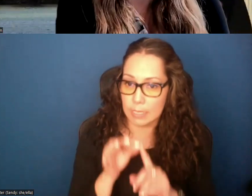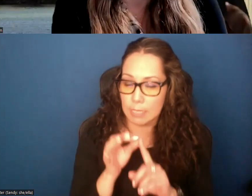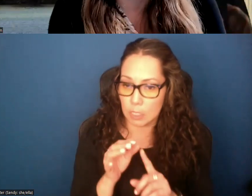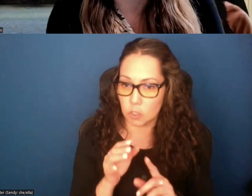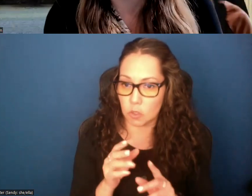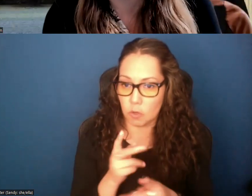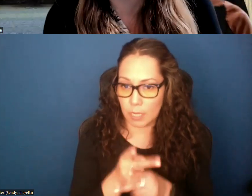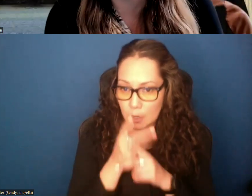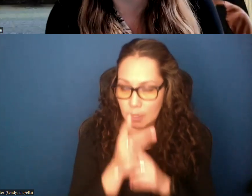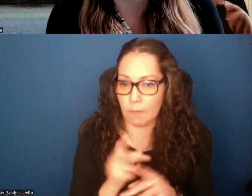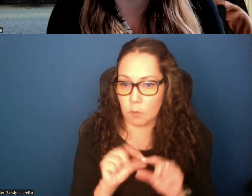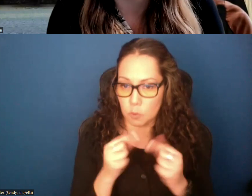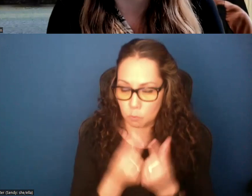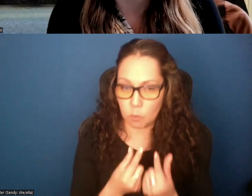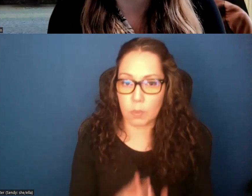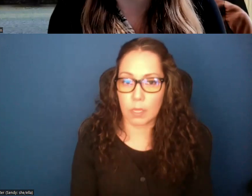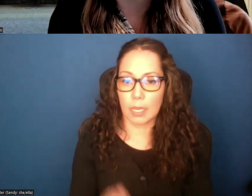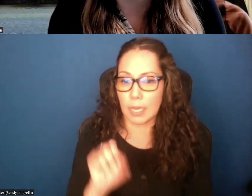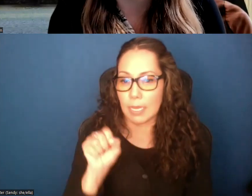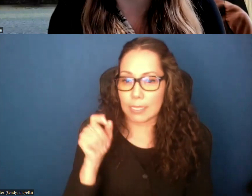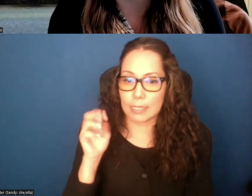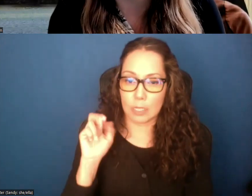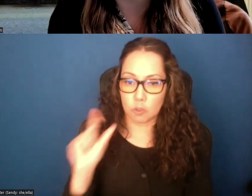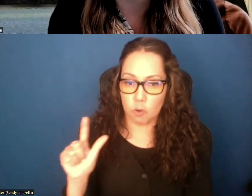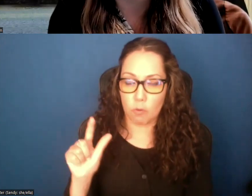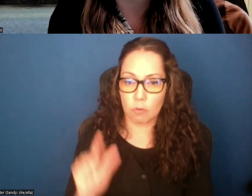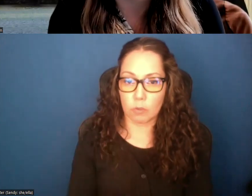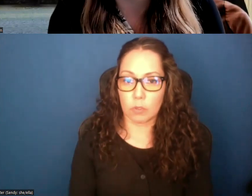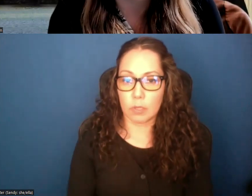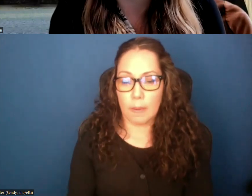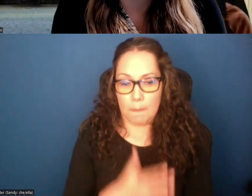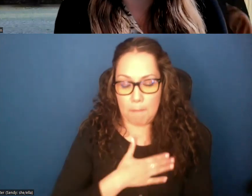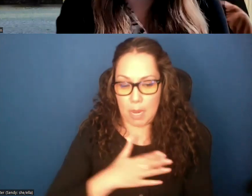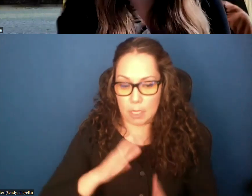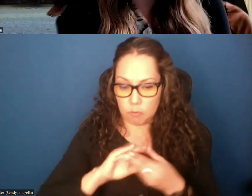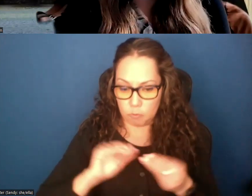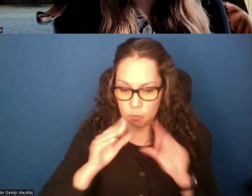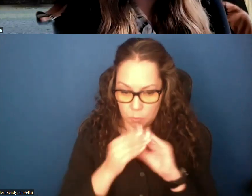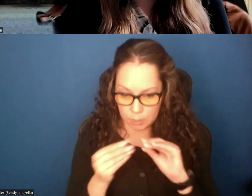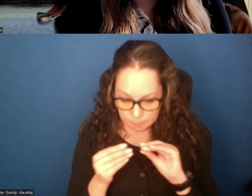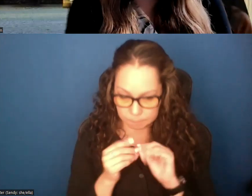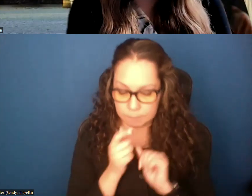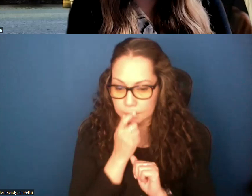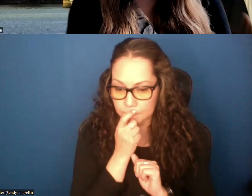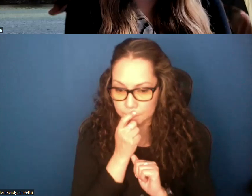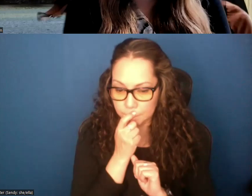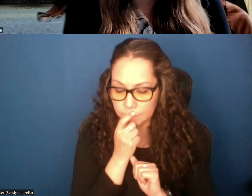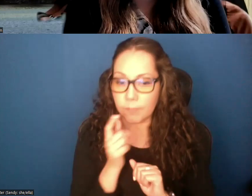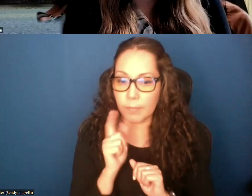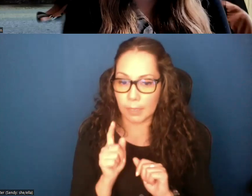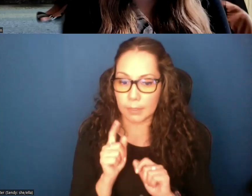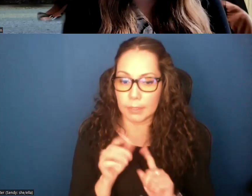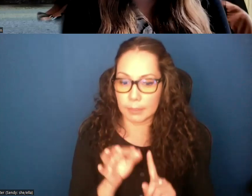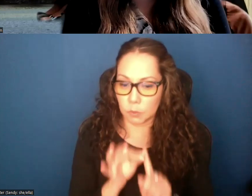group. Um, I, my story is, is unique to my